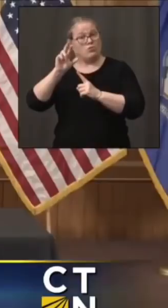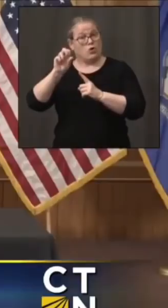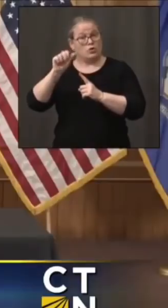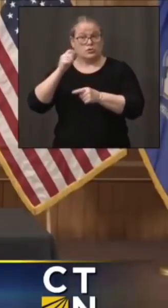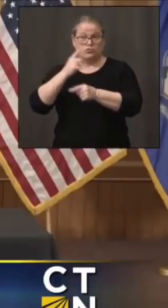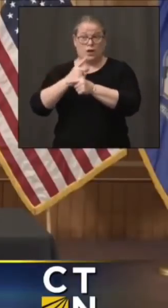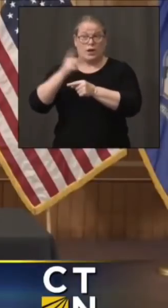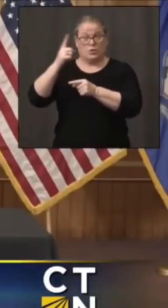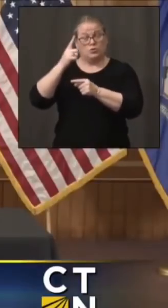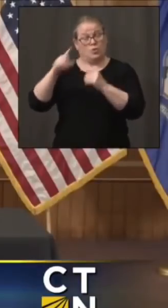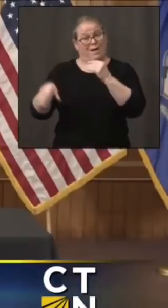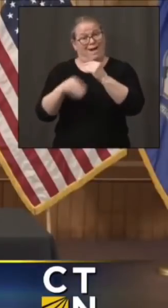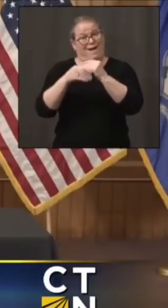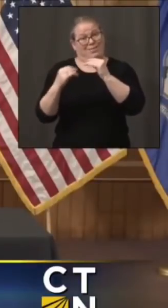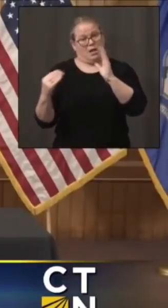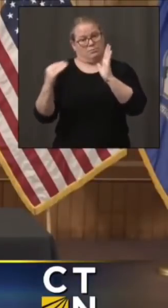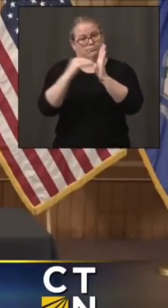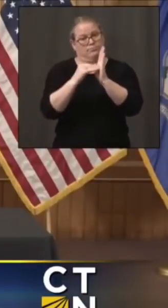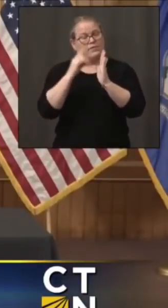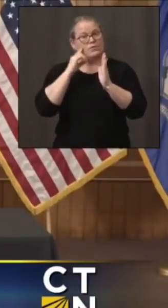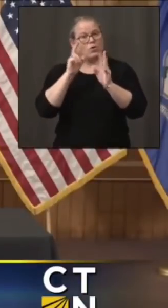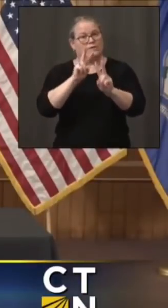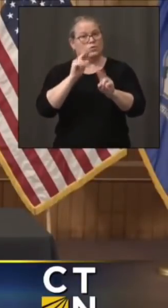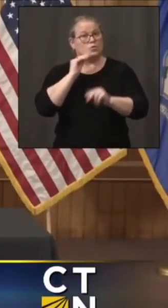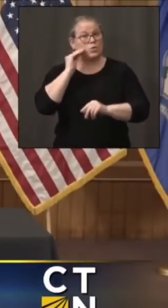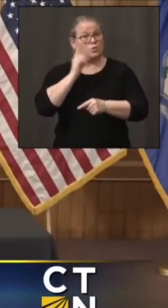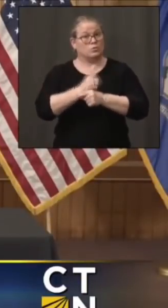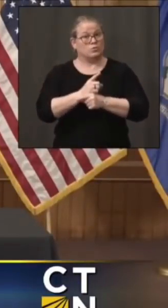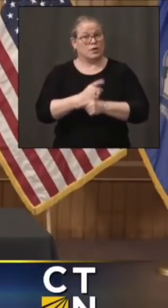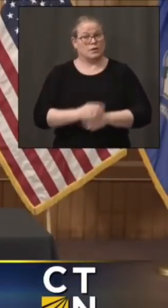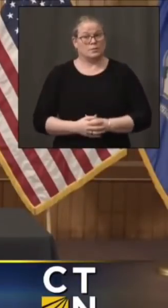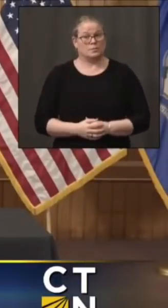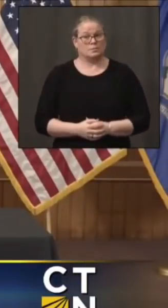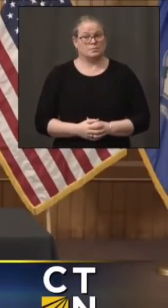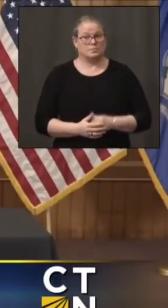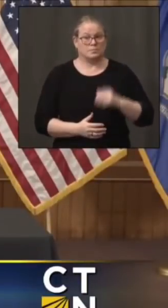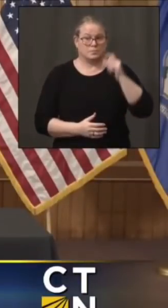Mm-hmm. Yes. Yeah. No.